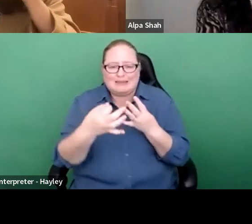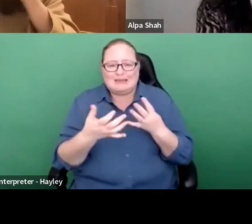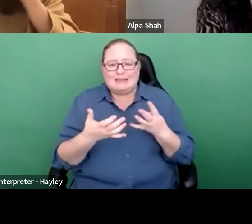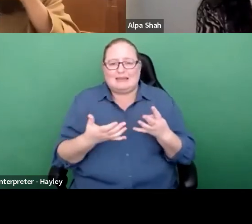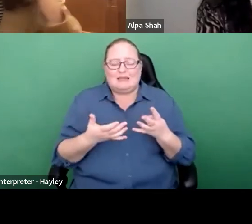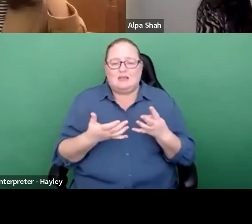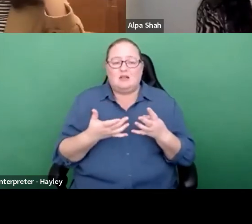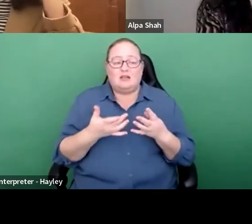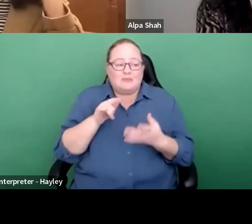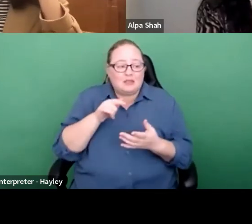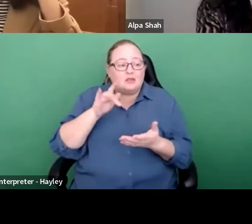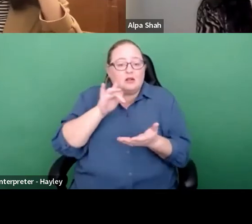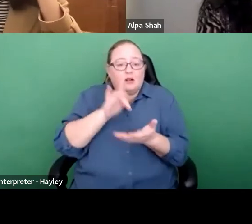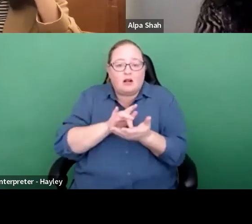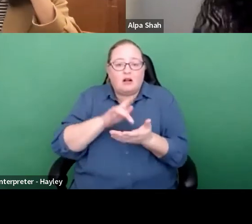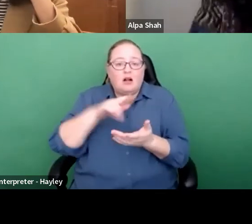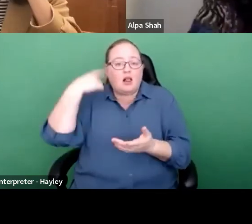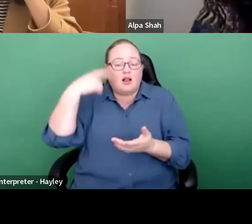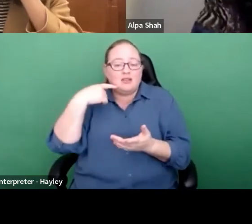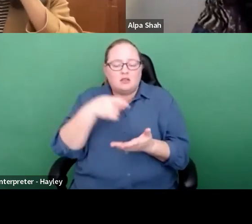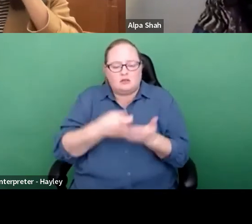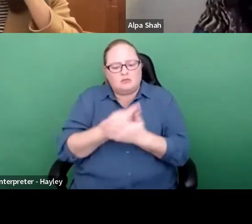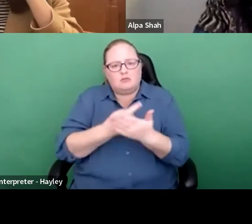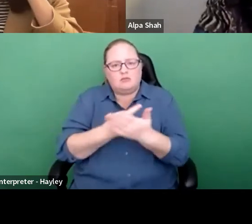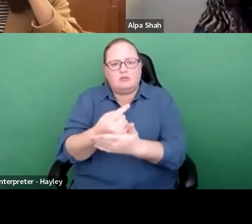of the city. Thank you.